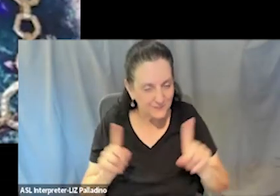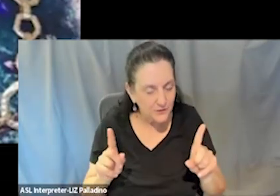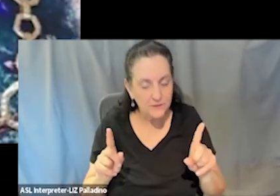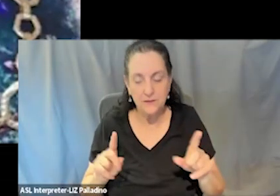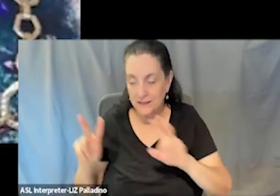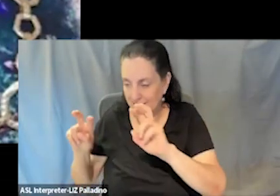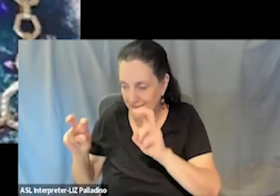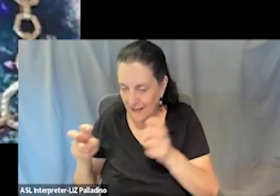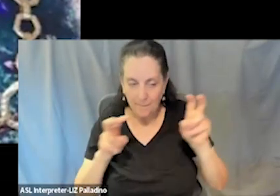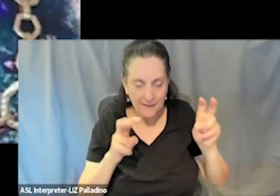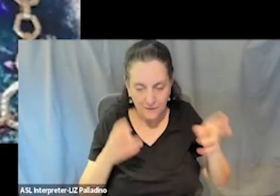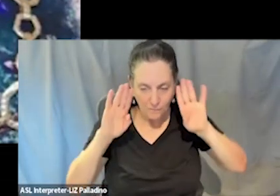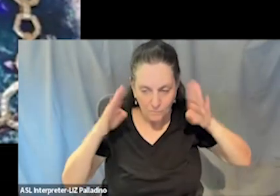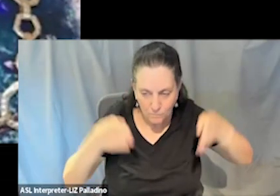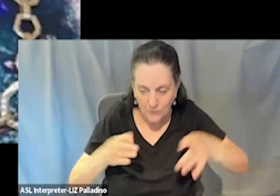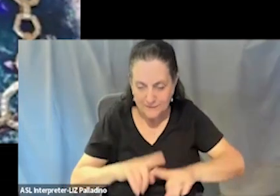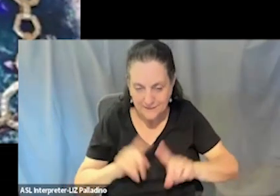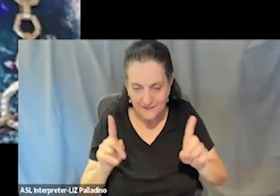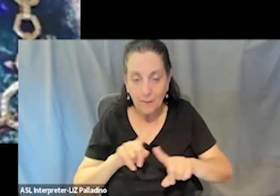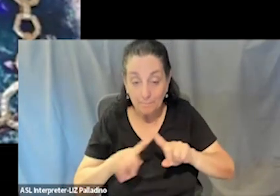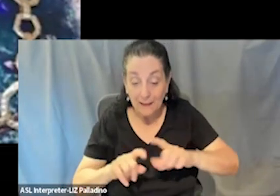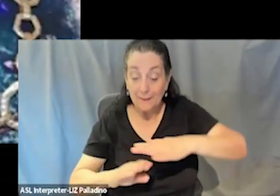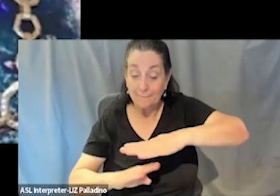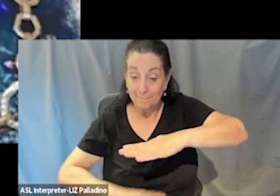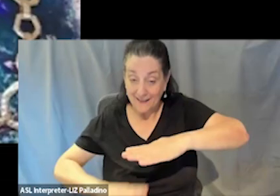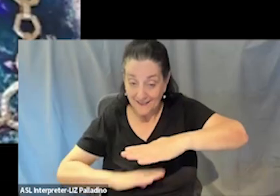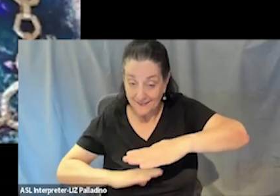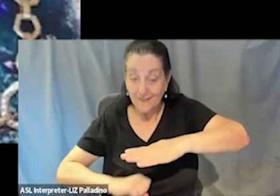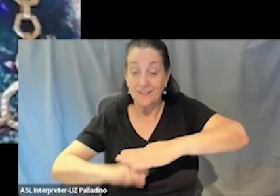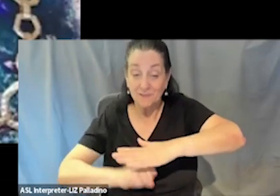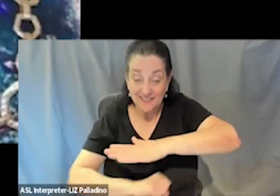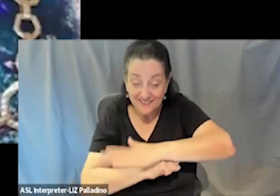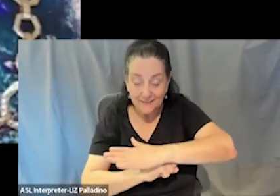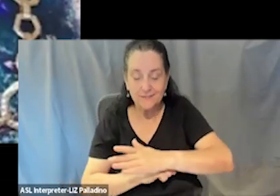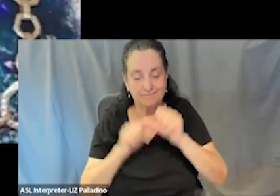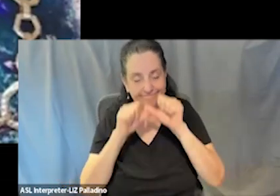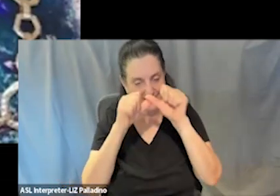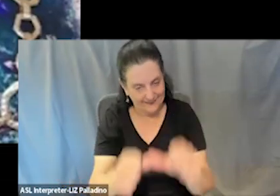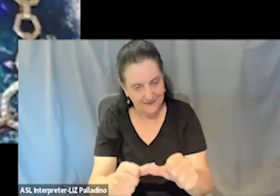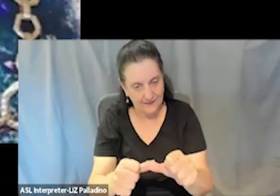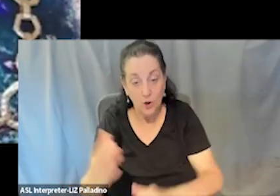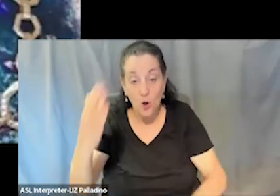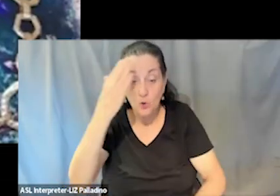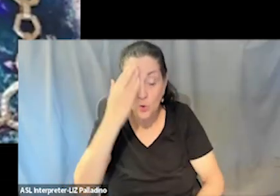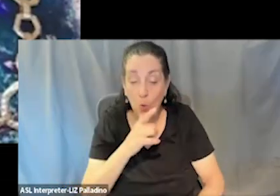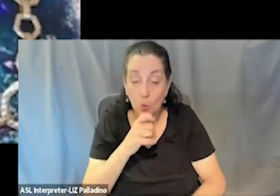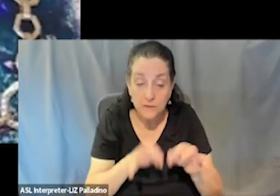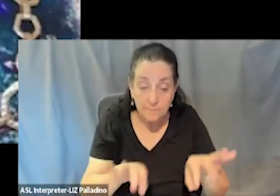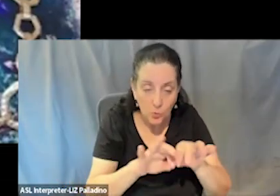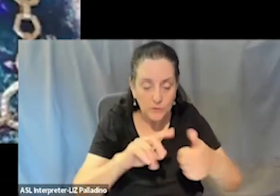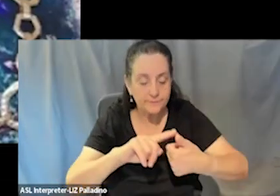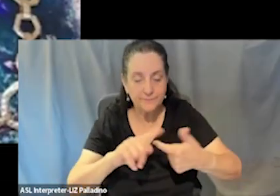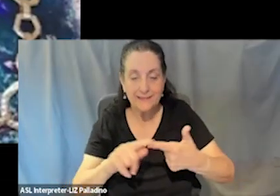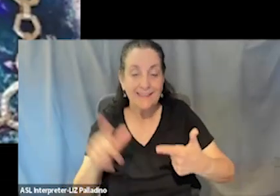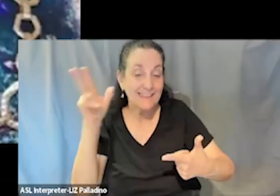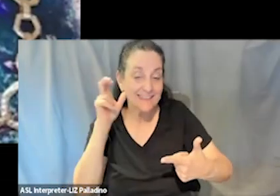and focus can be different, but the fundamentals stay very consistent. Know who matters, listen well,